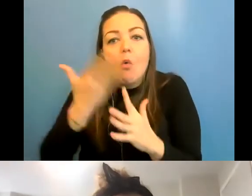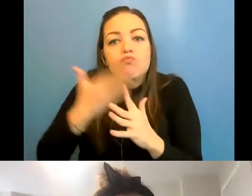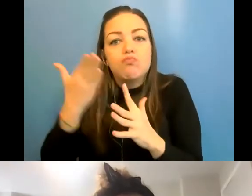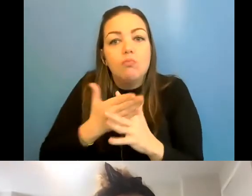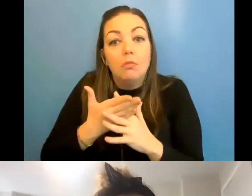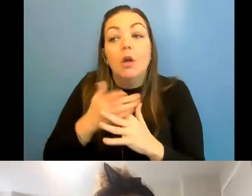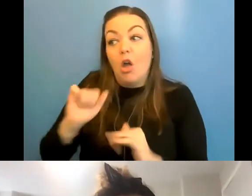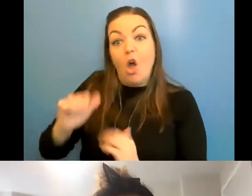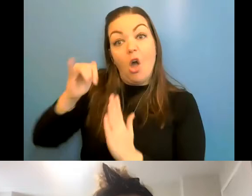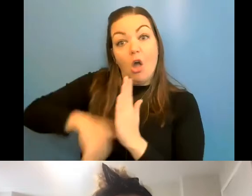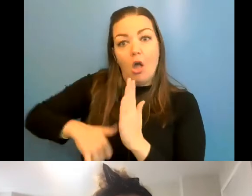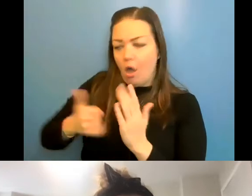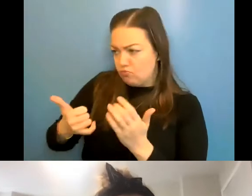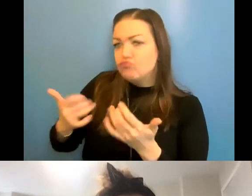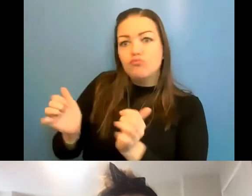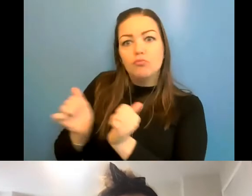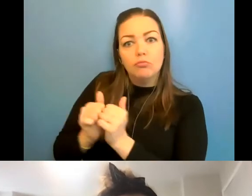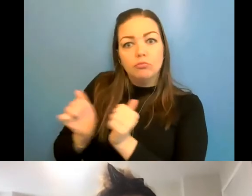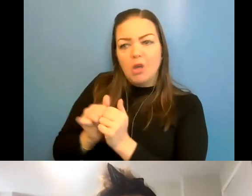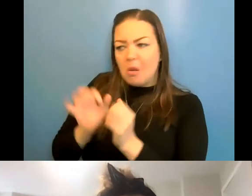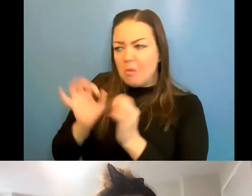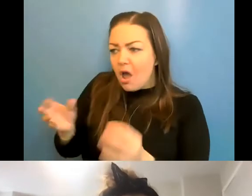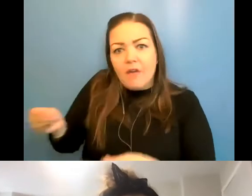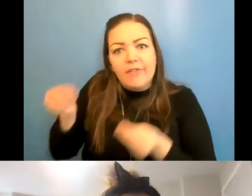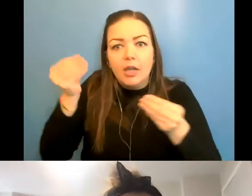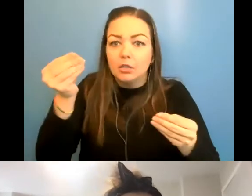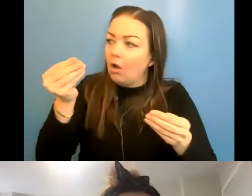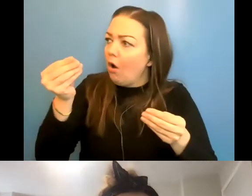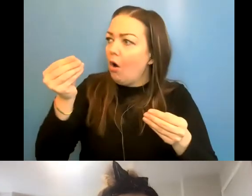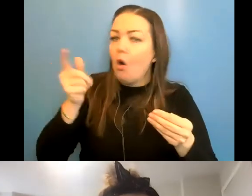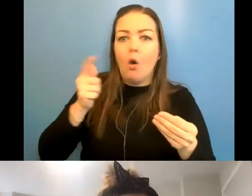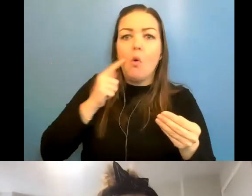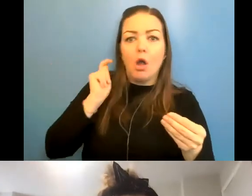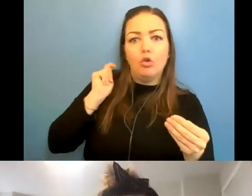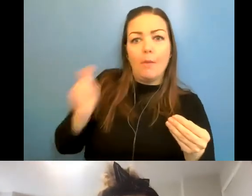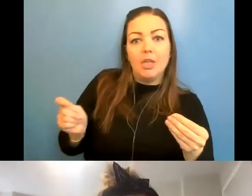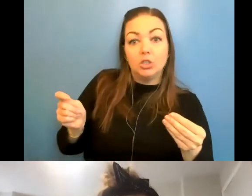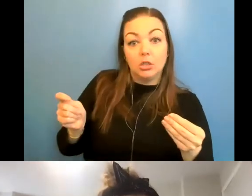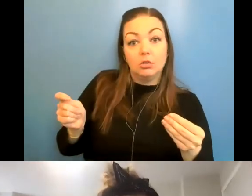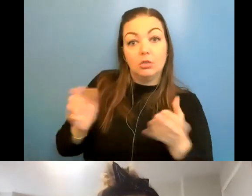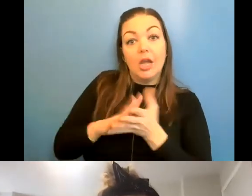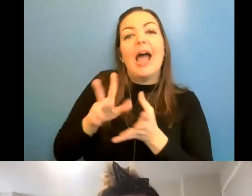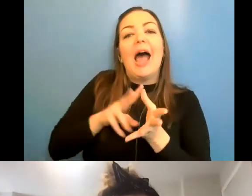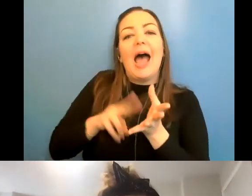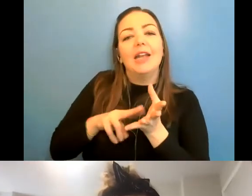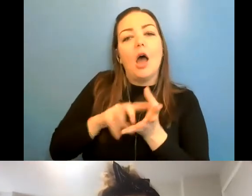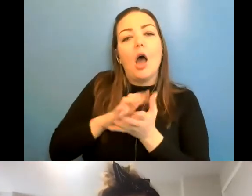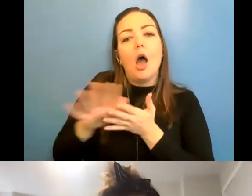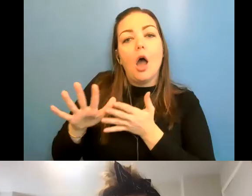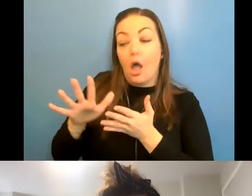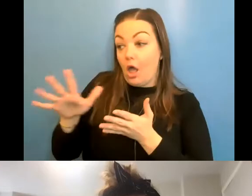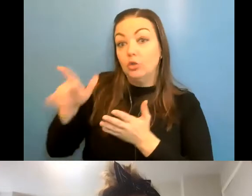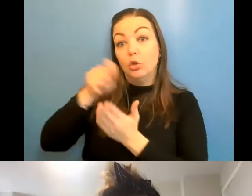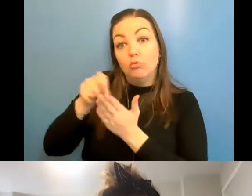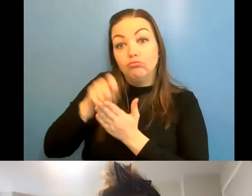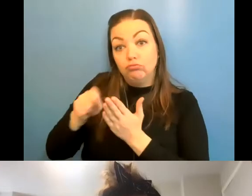practice. And we thought, well, this is great. Let's commission Hannah to write a blog for us, and she can